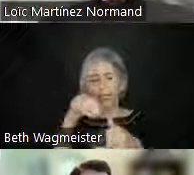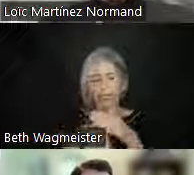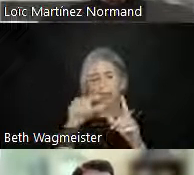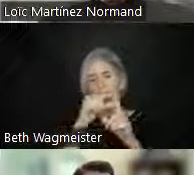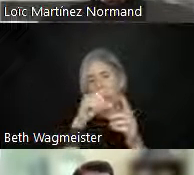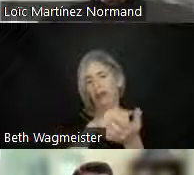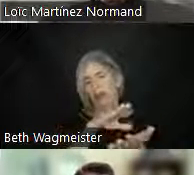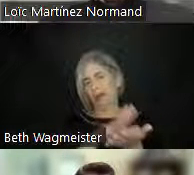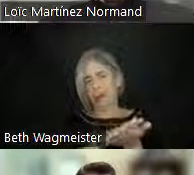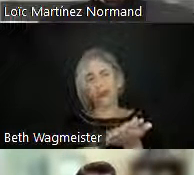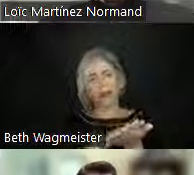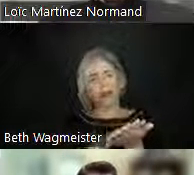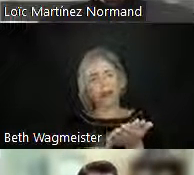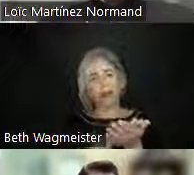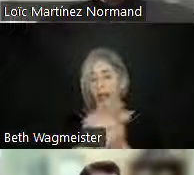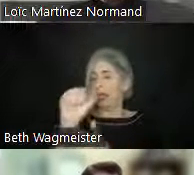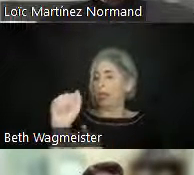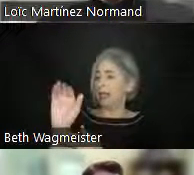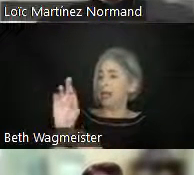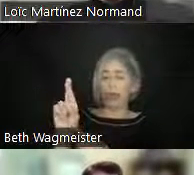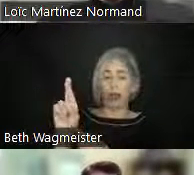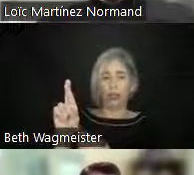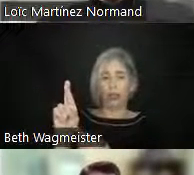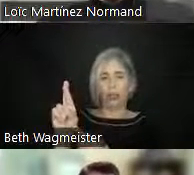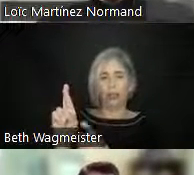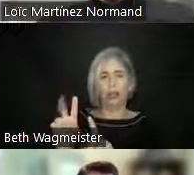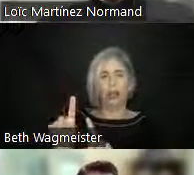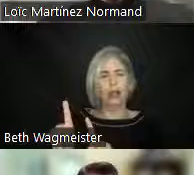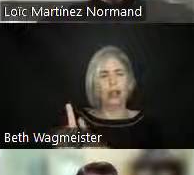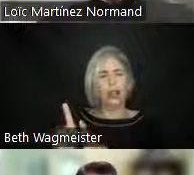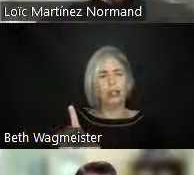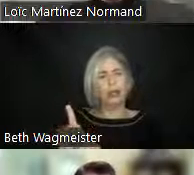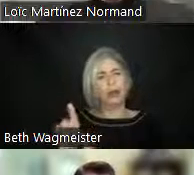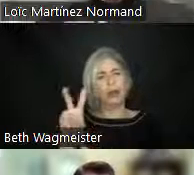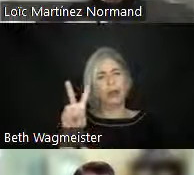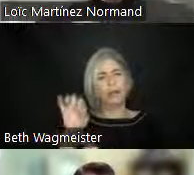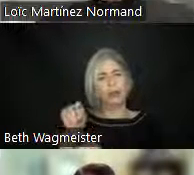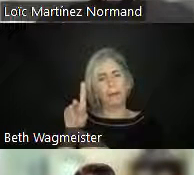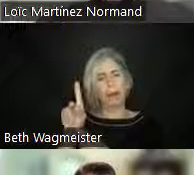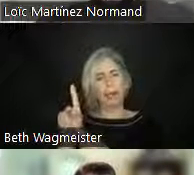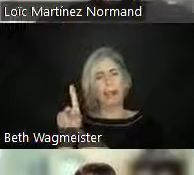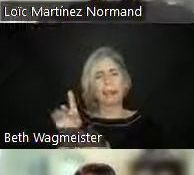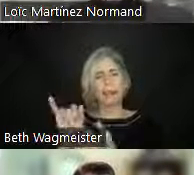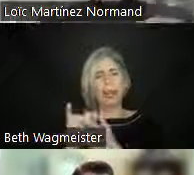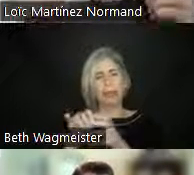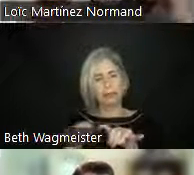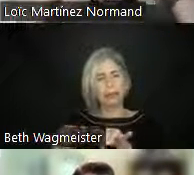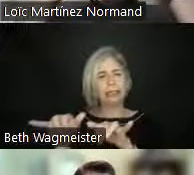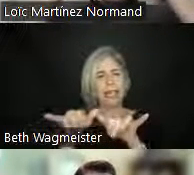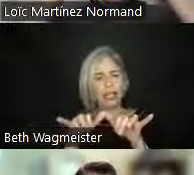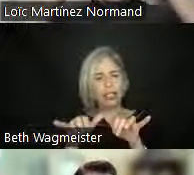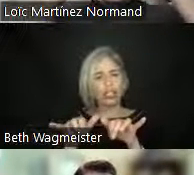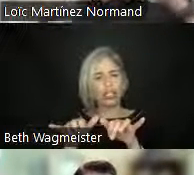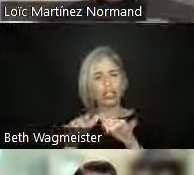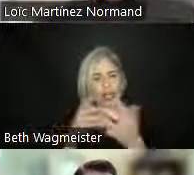document, while ACRs and the VPAT is very much aligned to WCAG in terms of the standards, it does